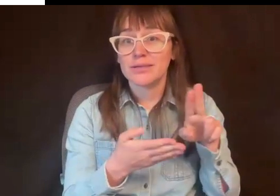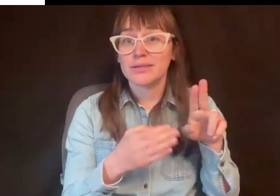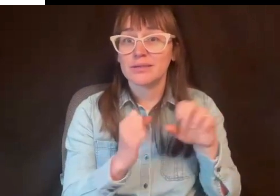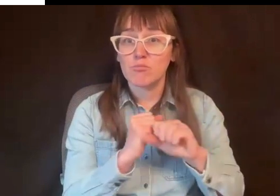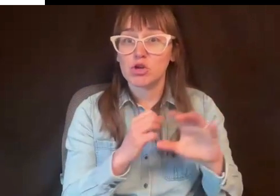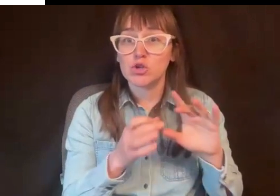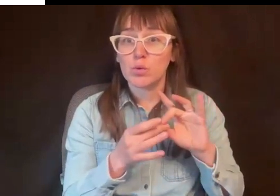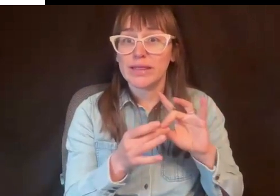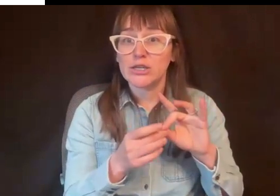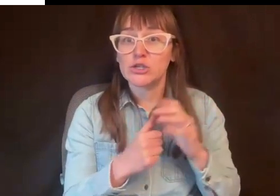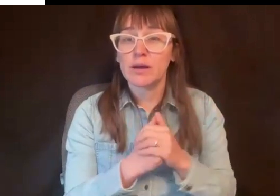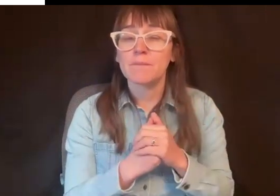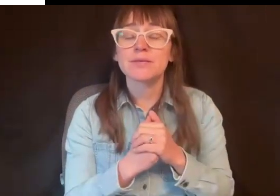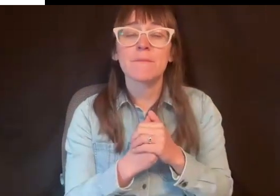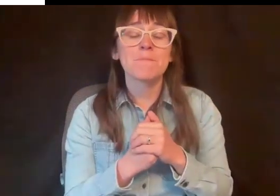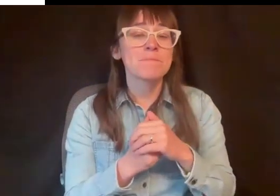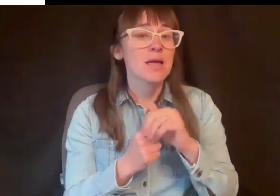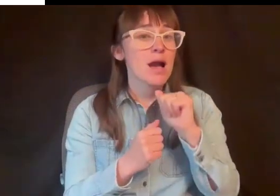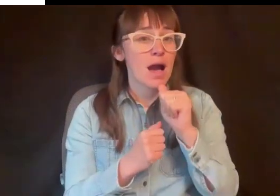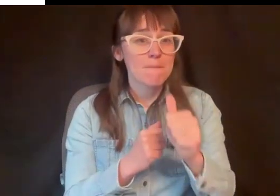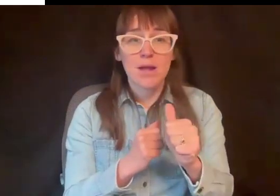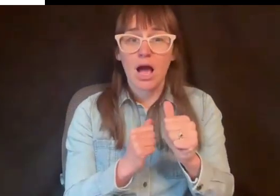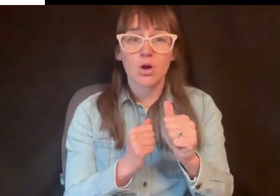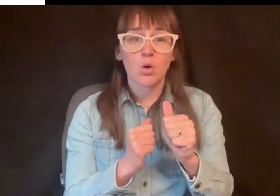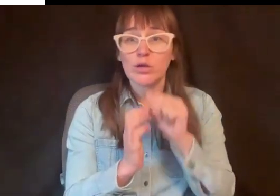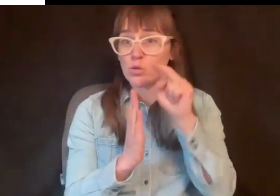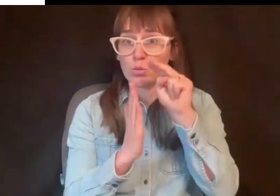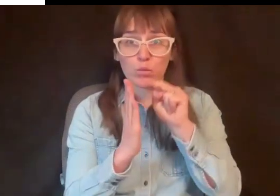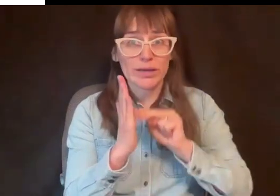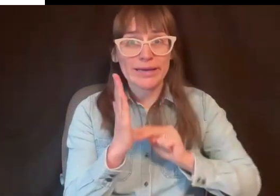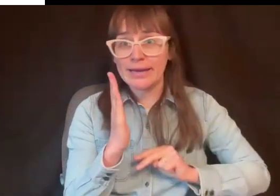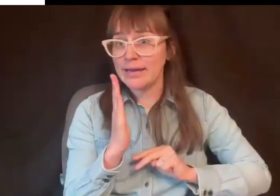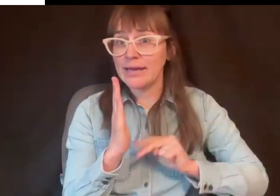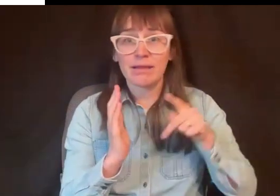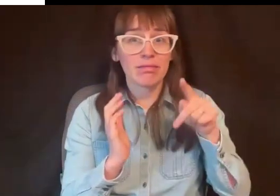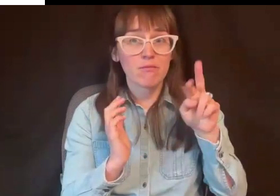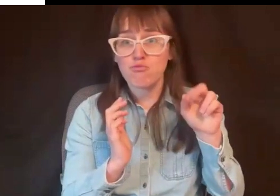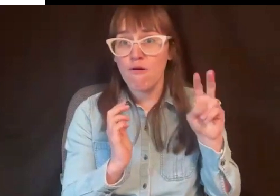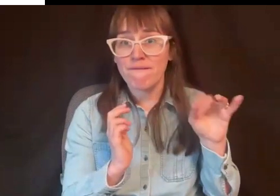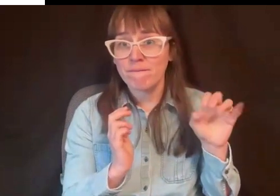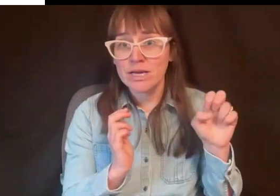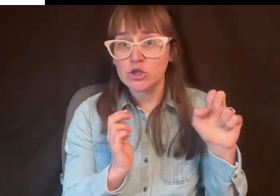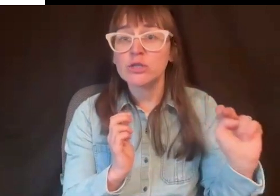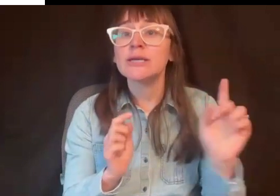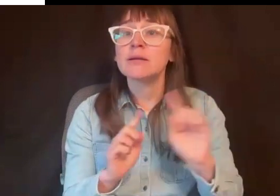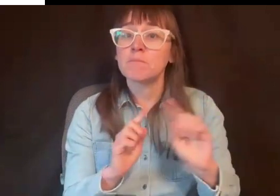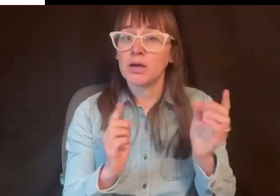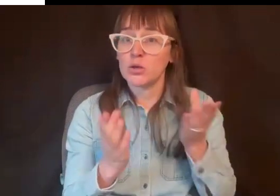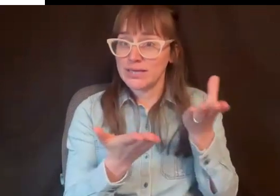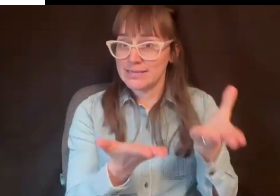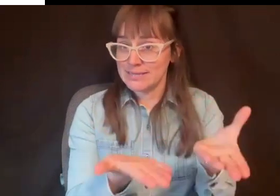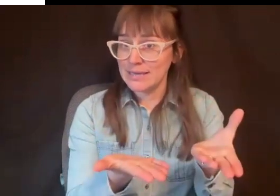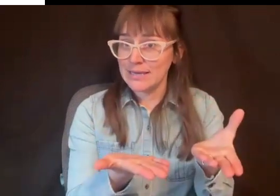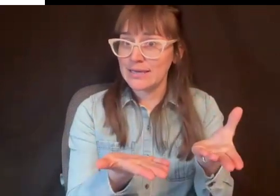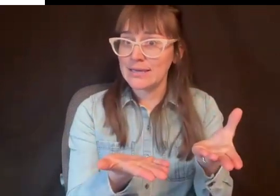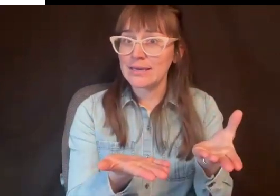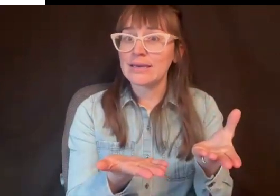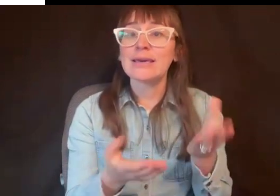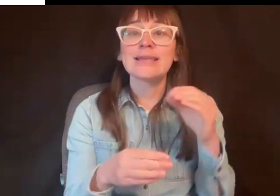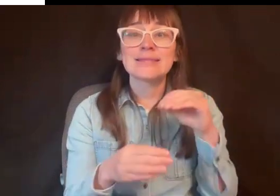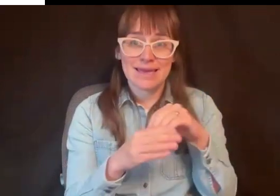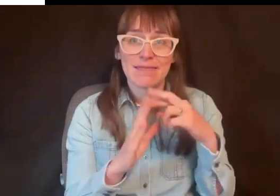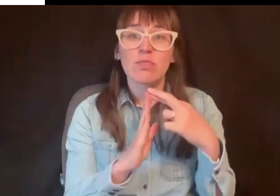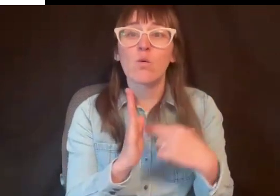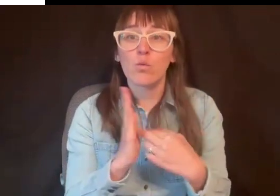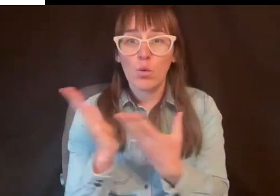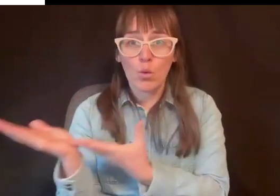Again, I'm not going to go through this and read the provision to you, but you can see it yourselves in the federal rule. And again,